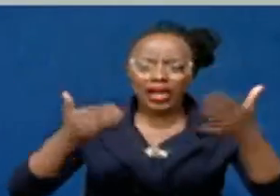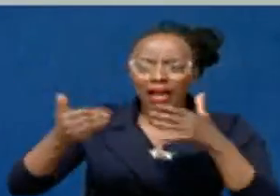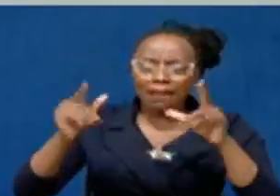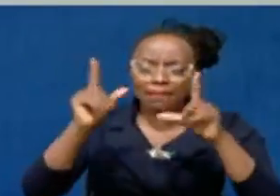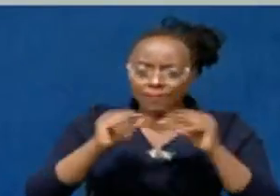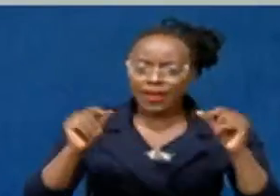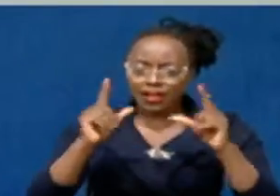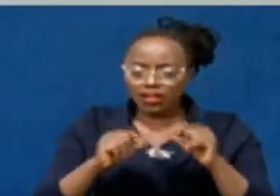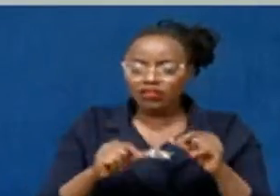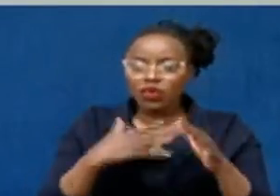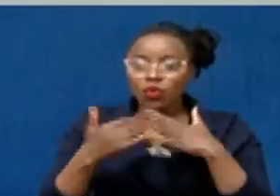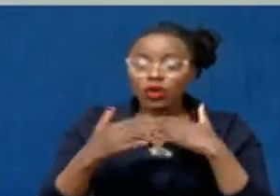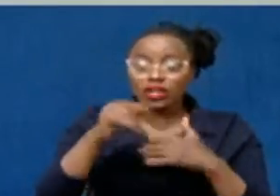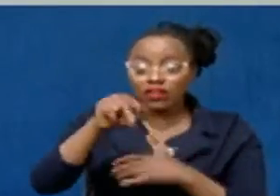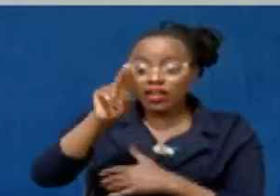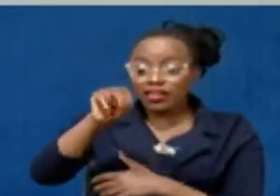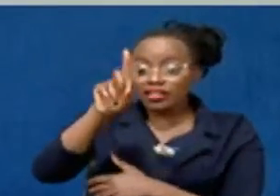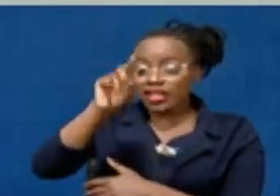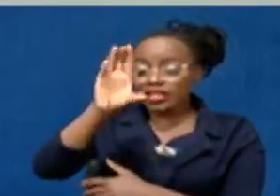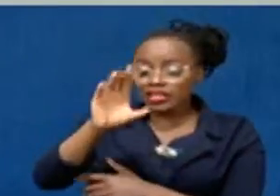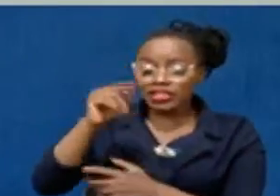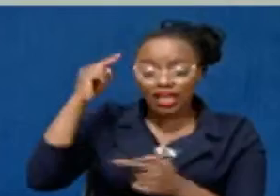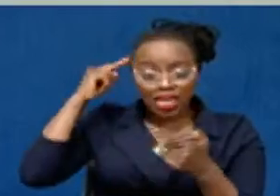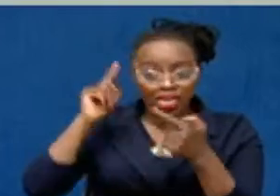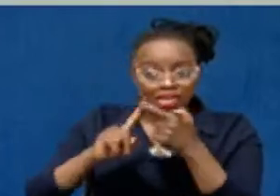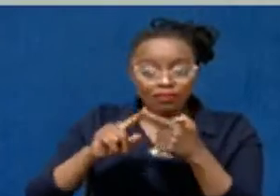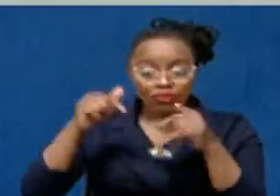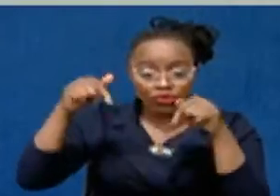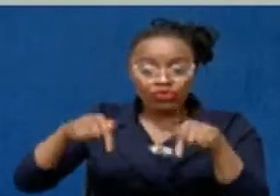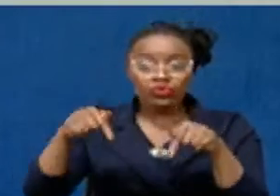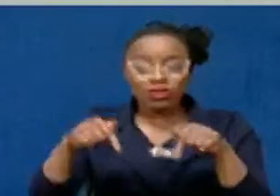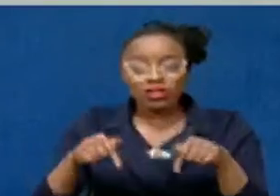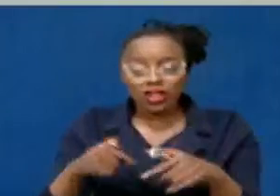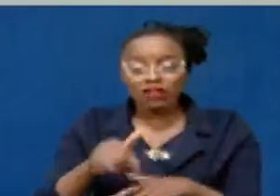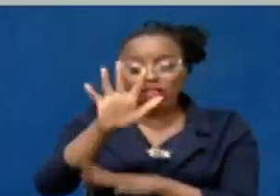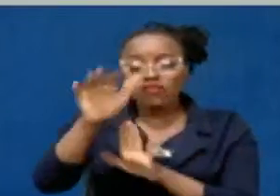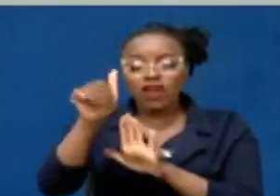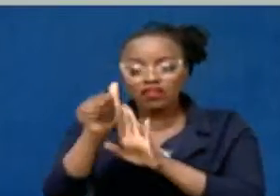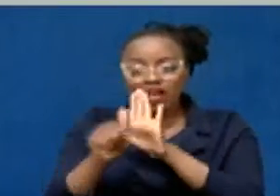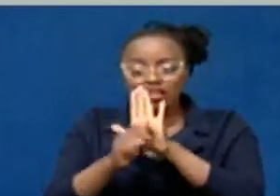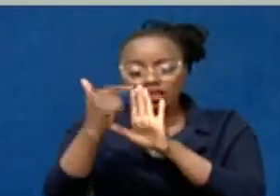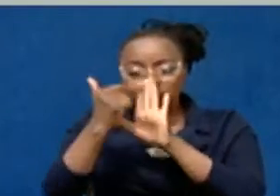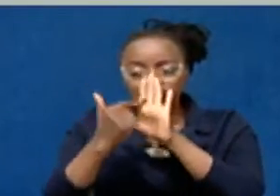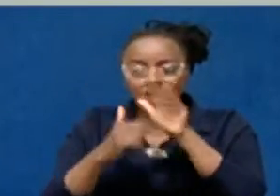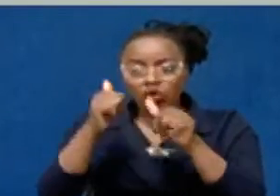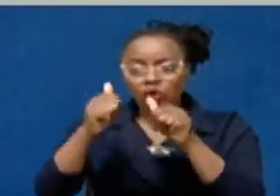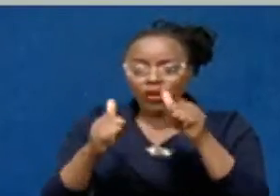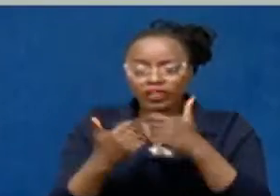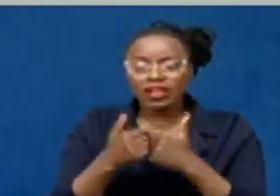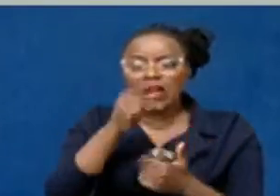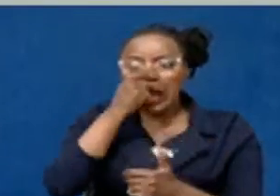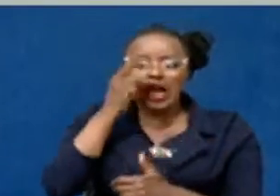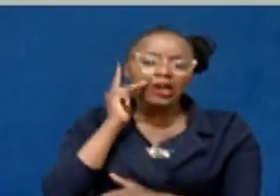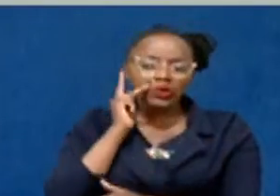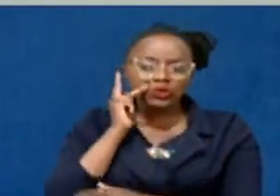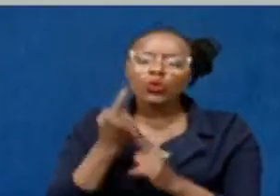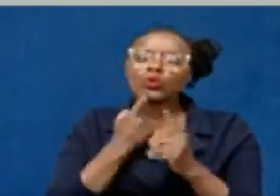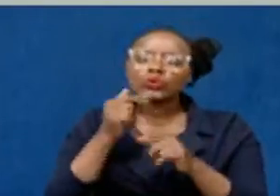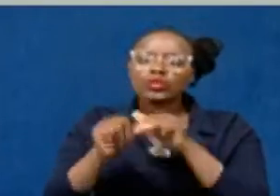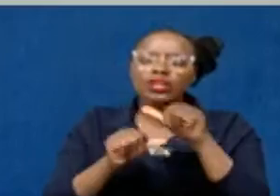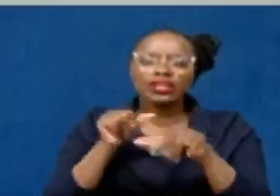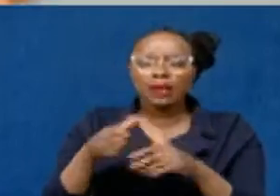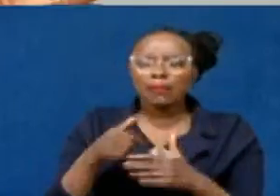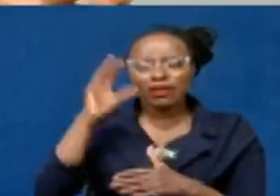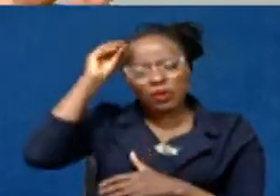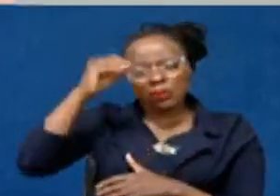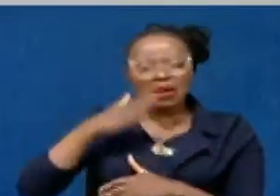of what this NDC is supposed to have been today, the 5 agendas that Kalonzo Musyoka was speaking about, in